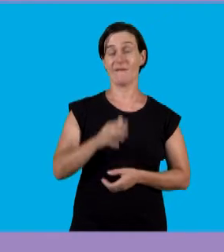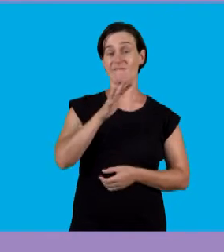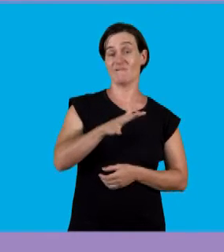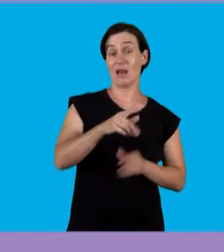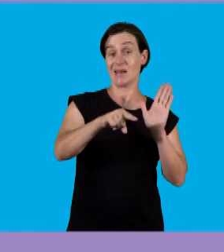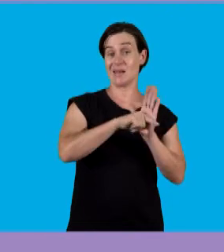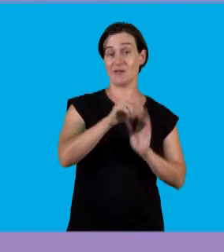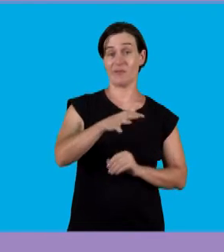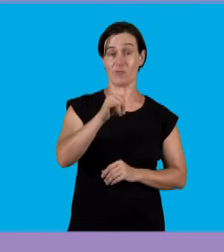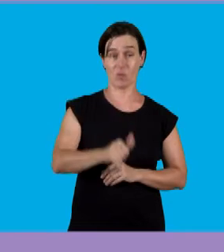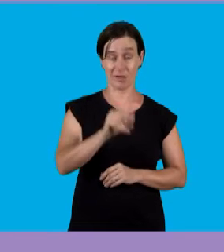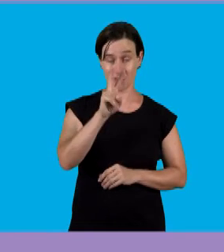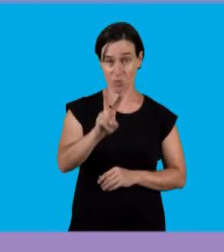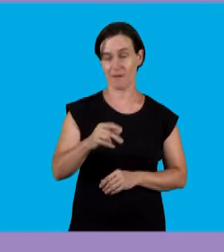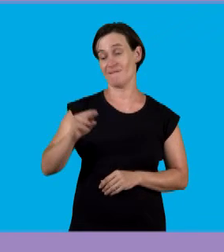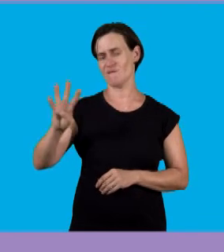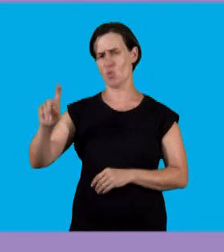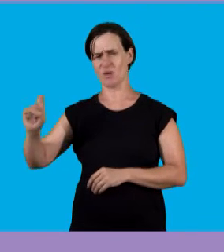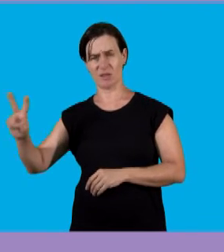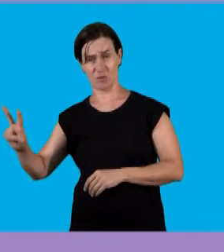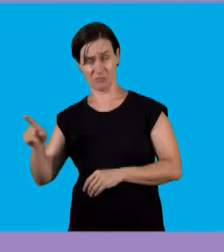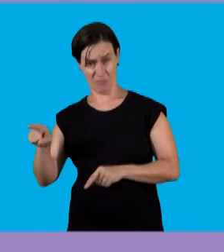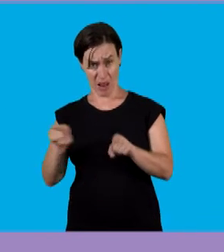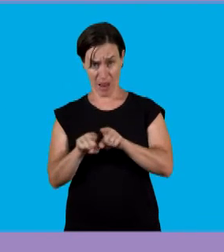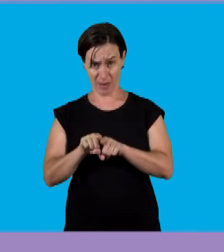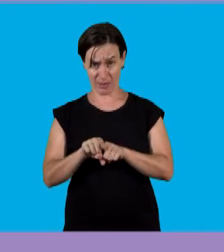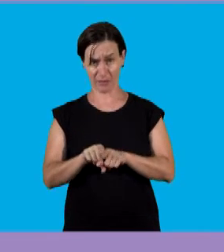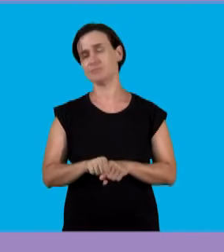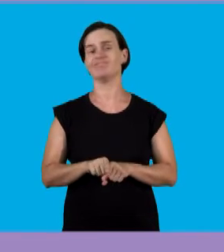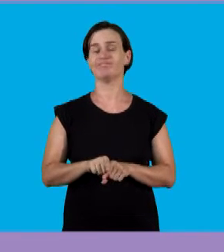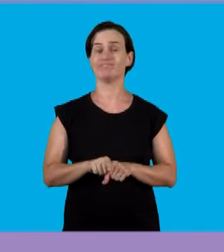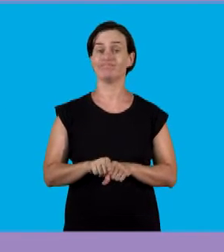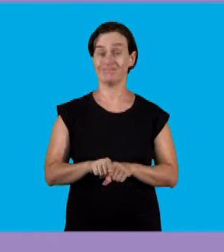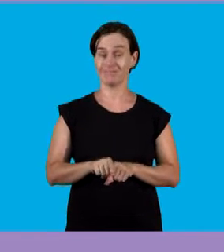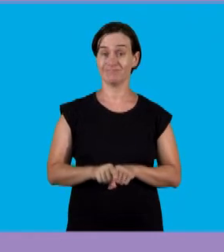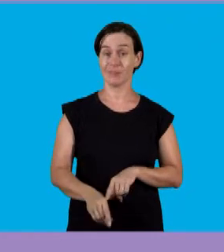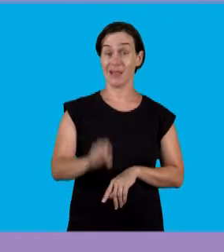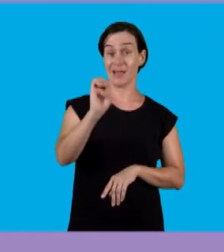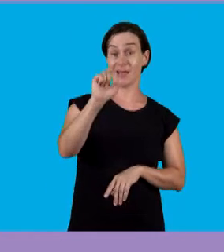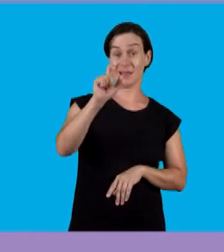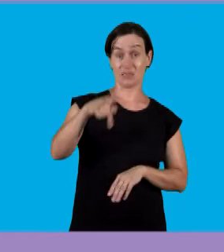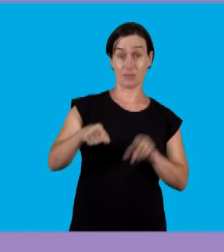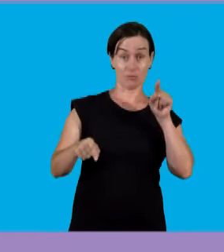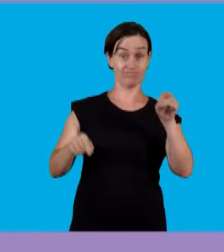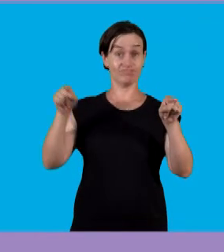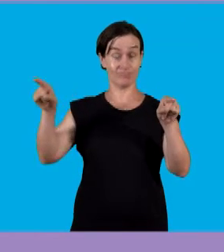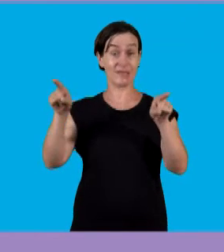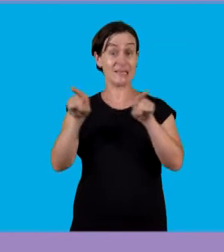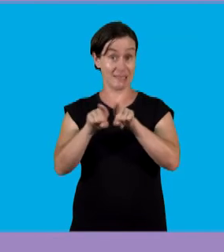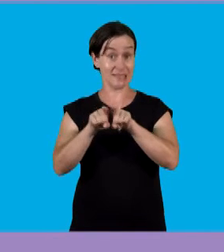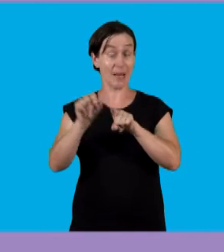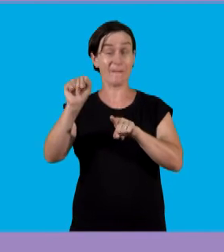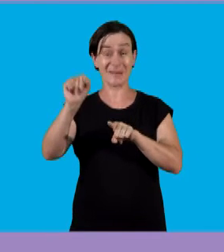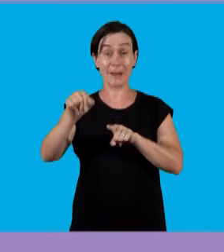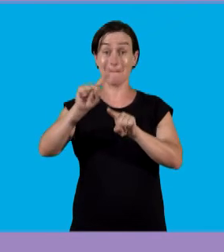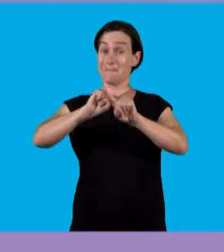Then we have 15y squared and 4x squared. Now, are they like terms? Well, even though the exponent